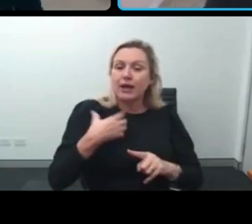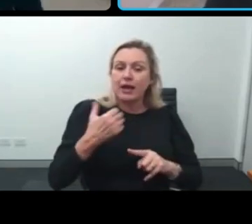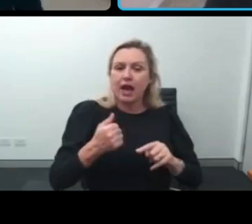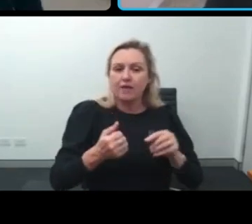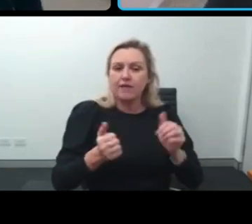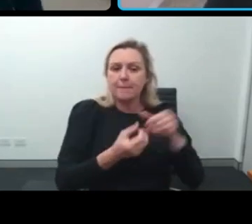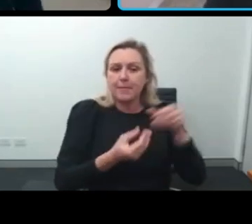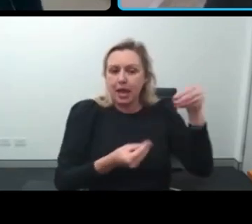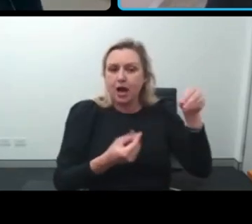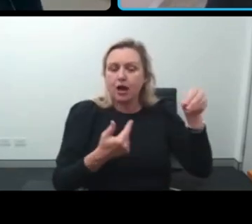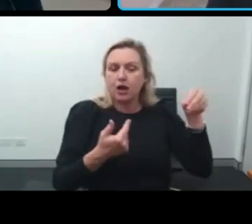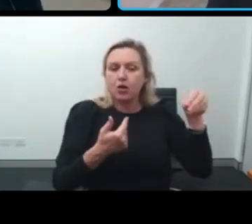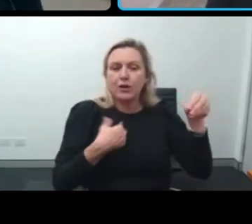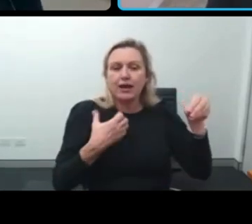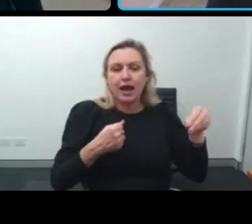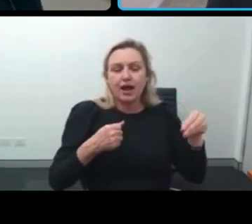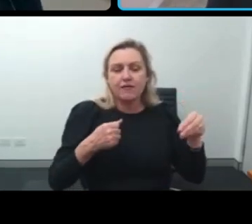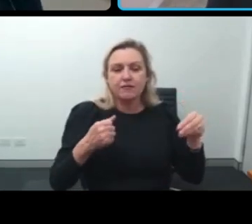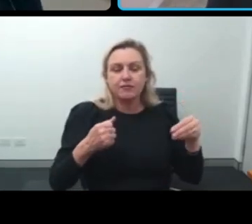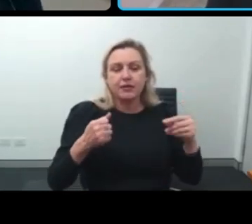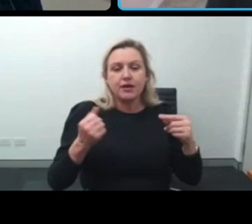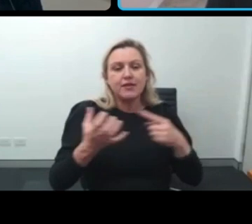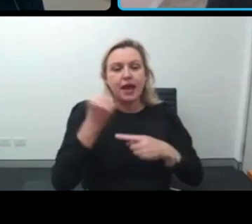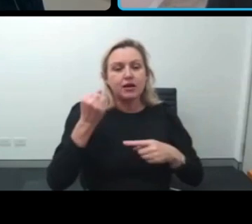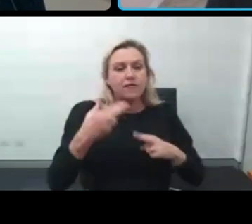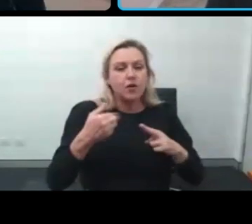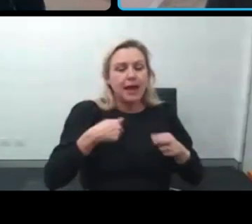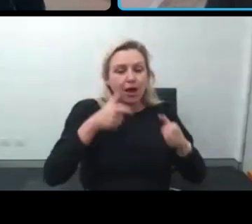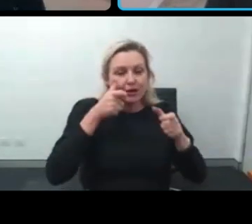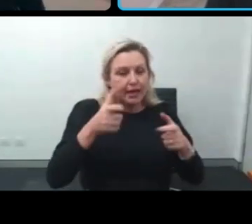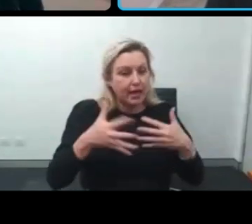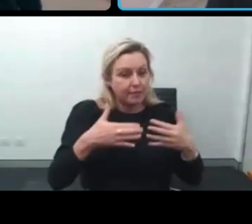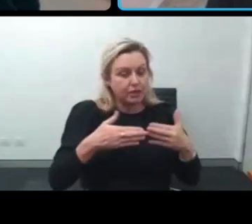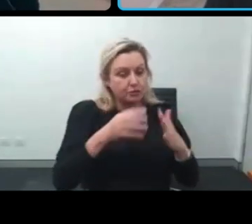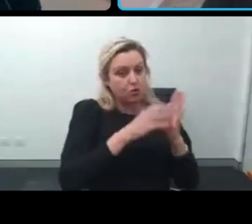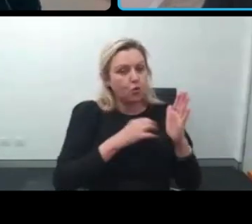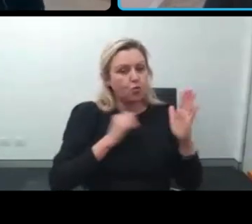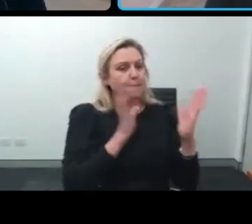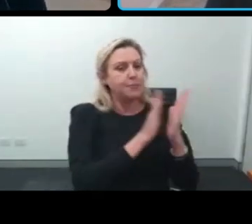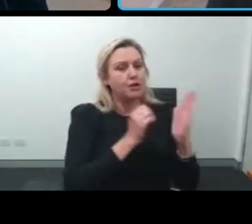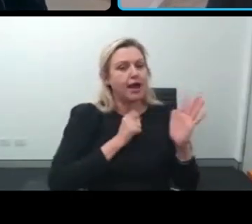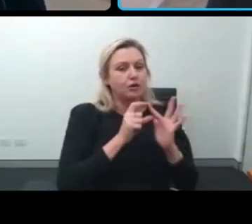together summarising the outcomes of our consultation on care management, which is available on the department's website.